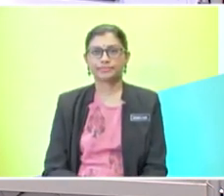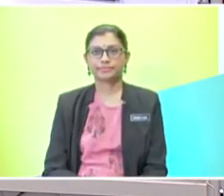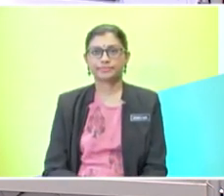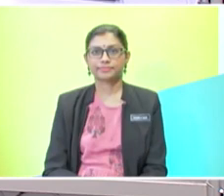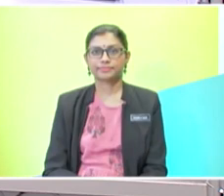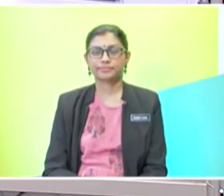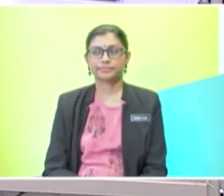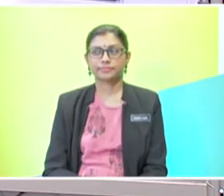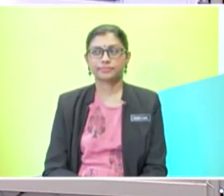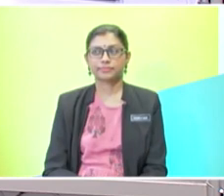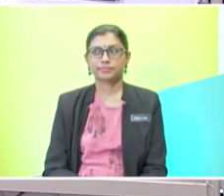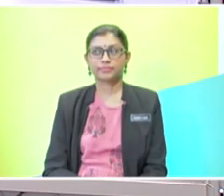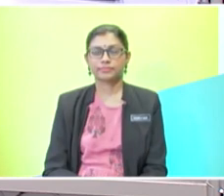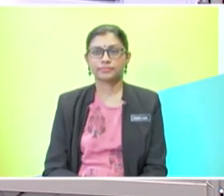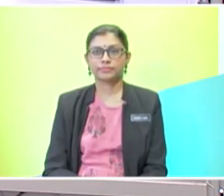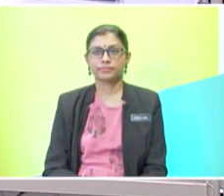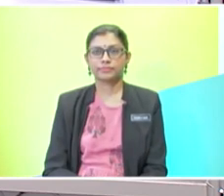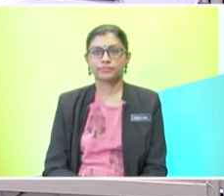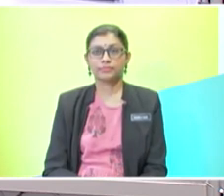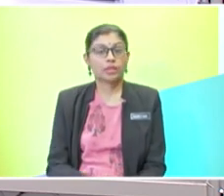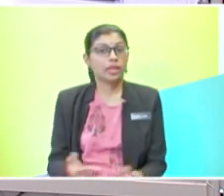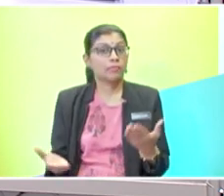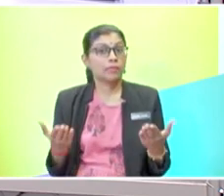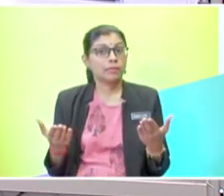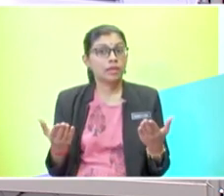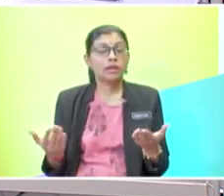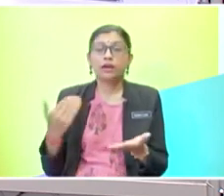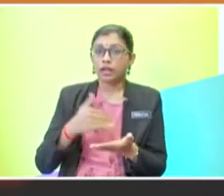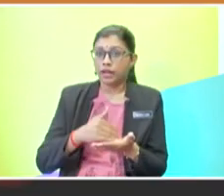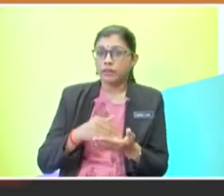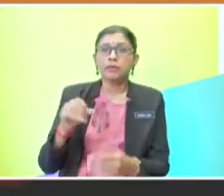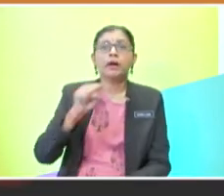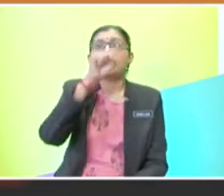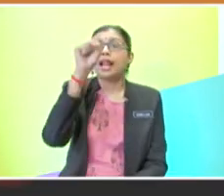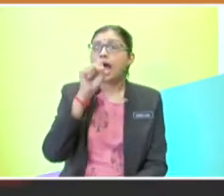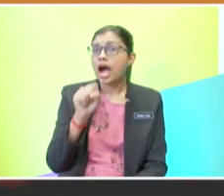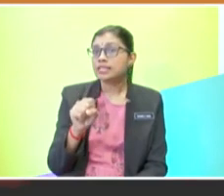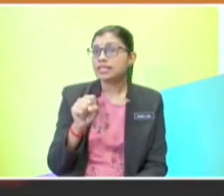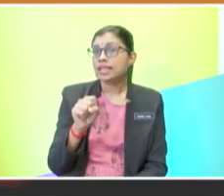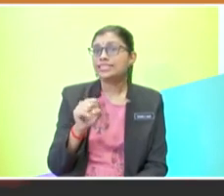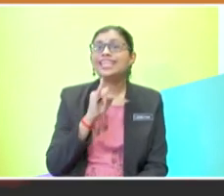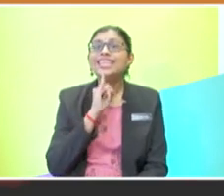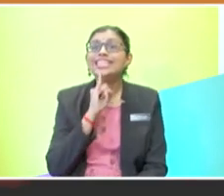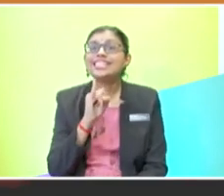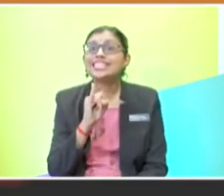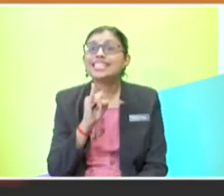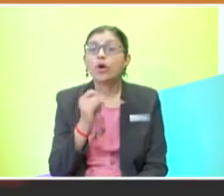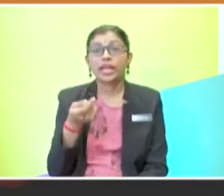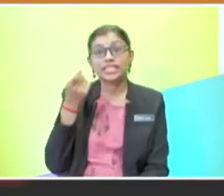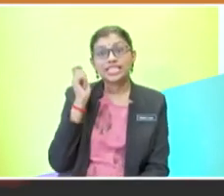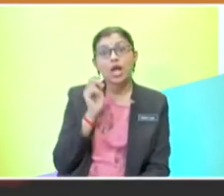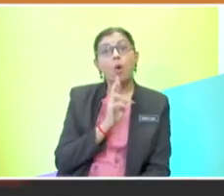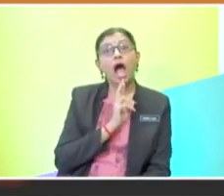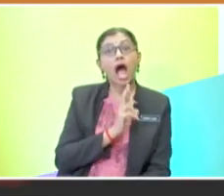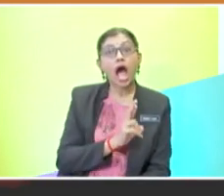the second questions that you might hear after this would be, a question that begins with is